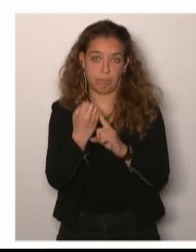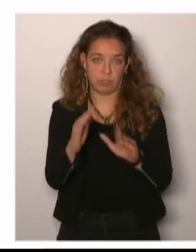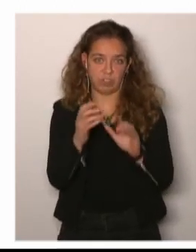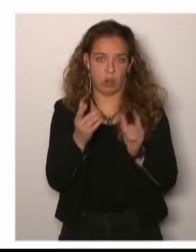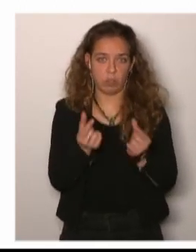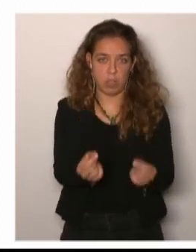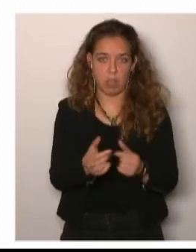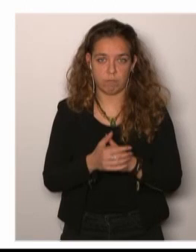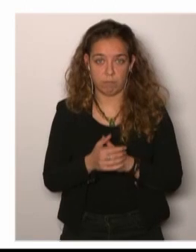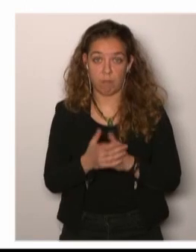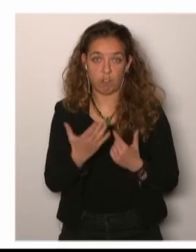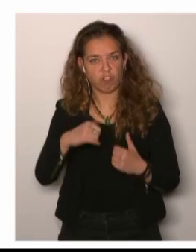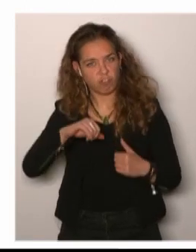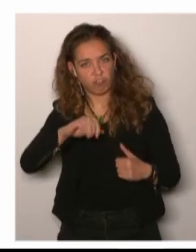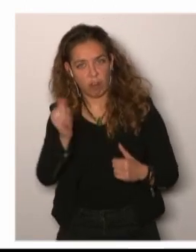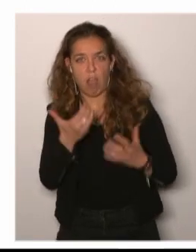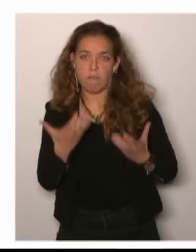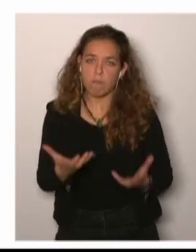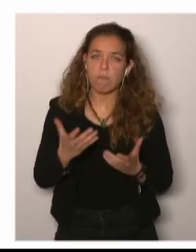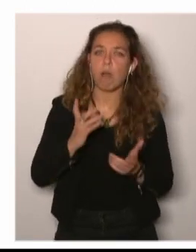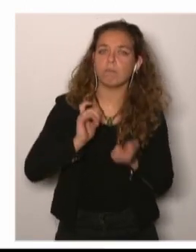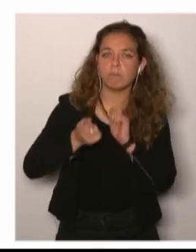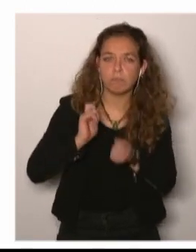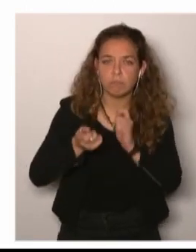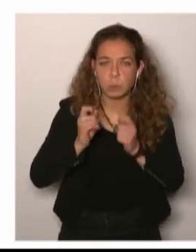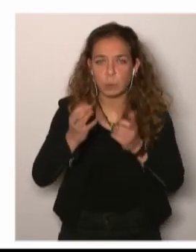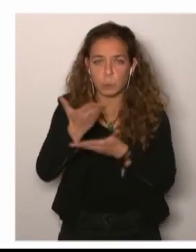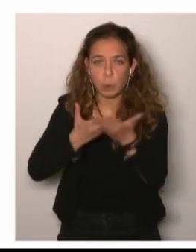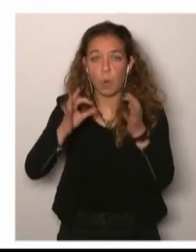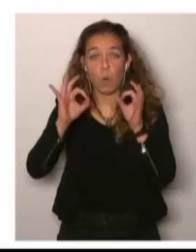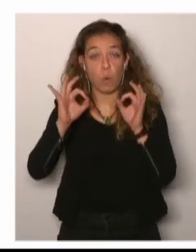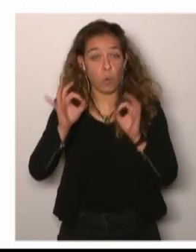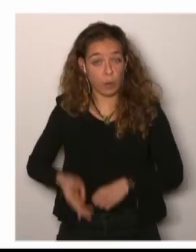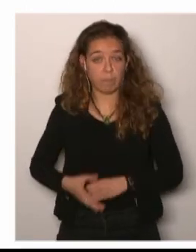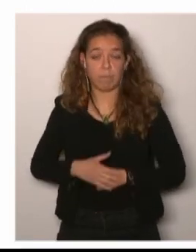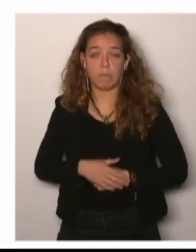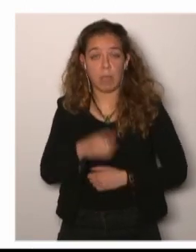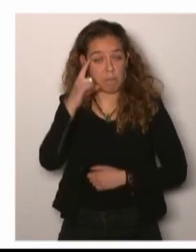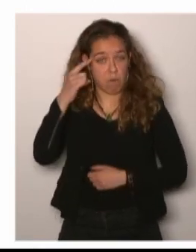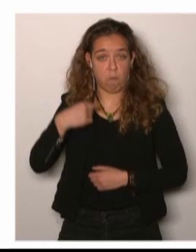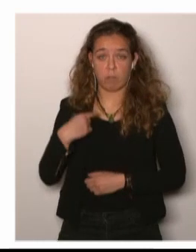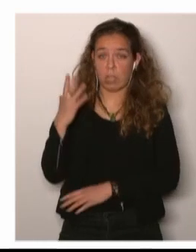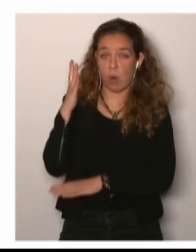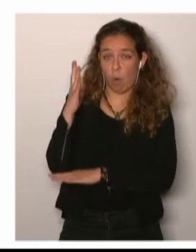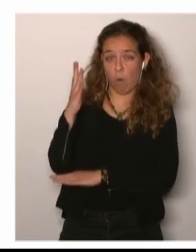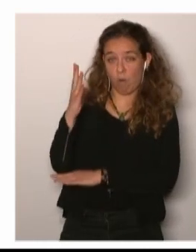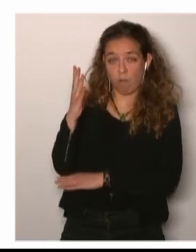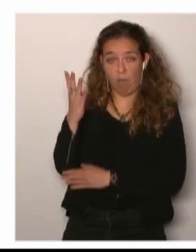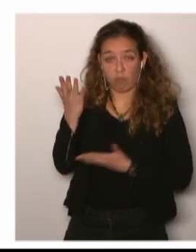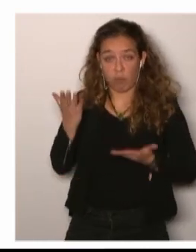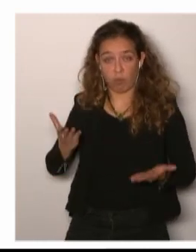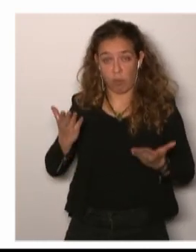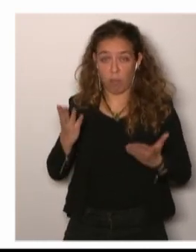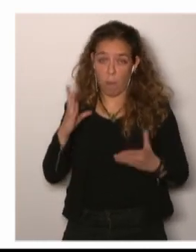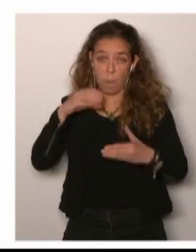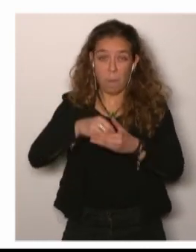this masterclass, in fact, as an integral part of this dialogue and actually driving the